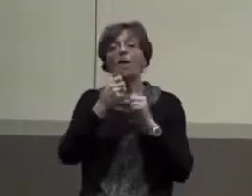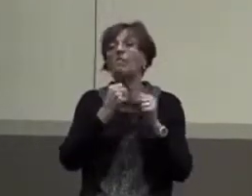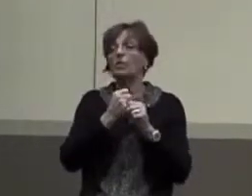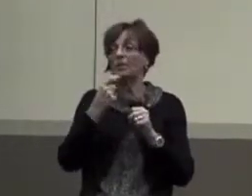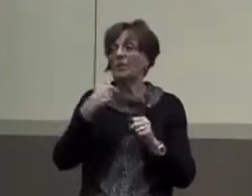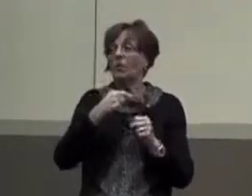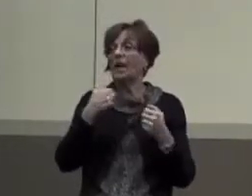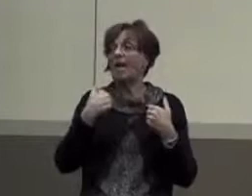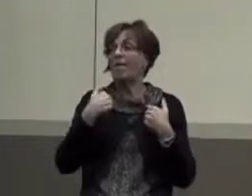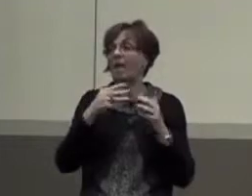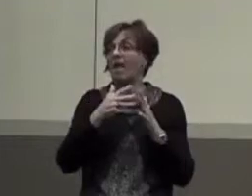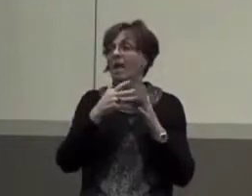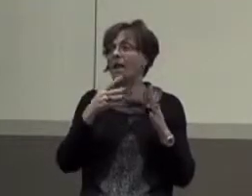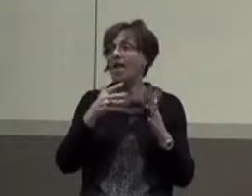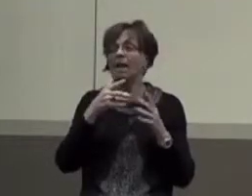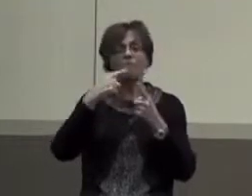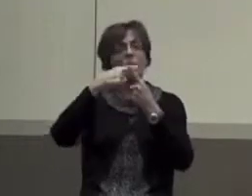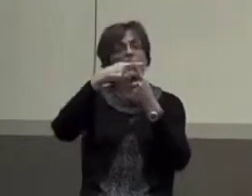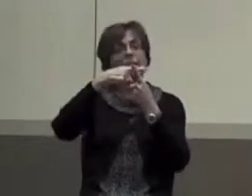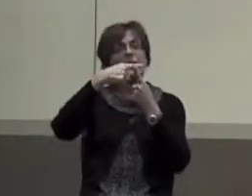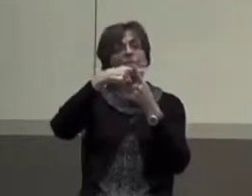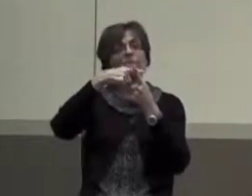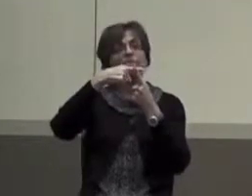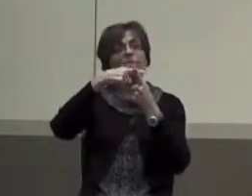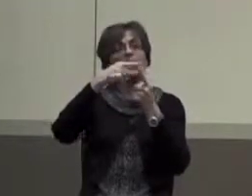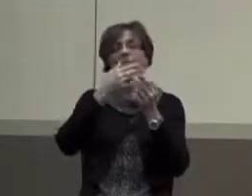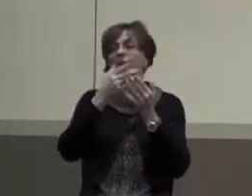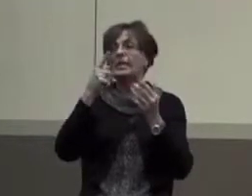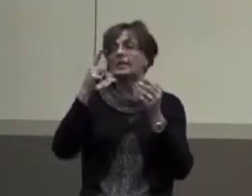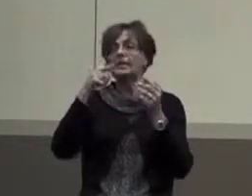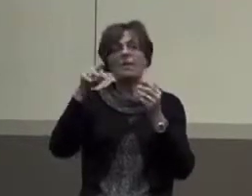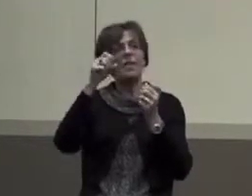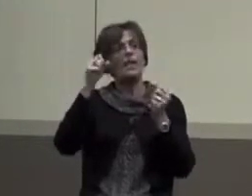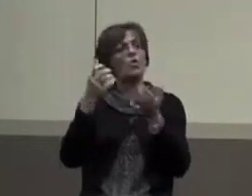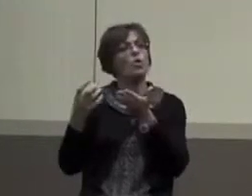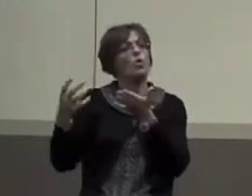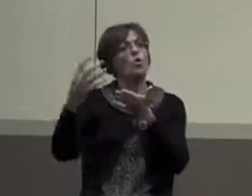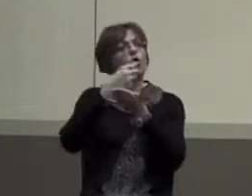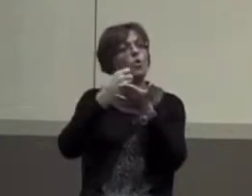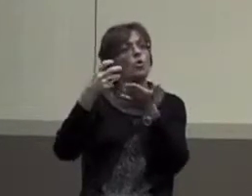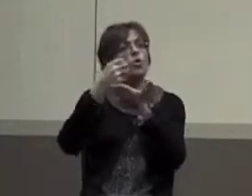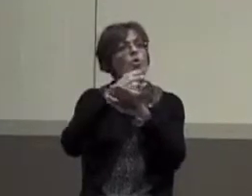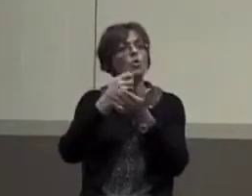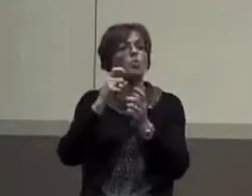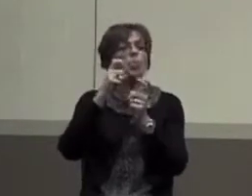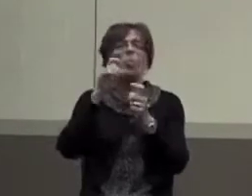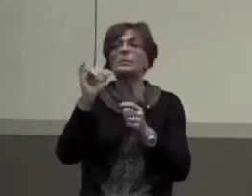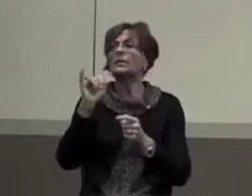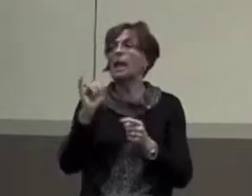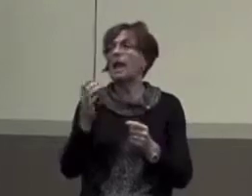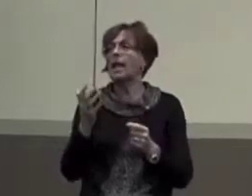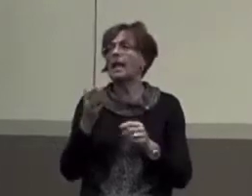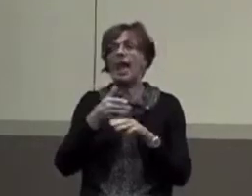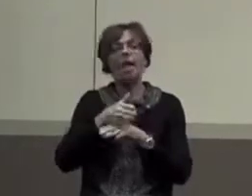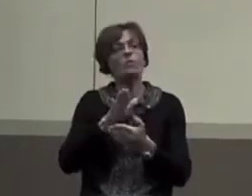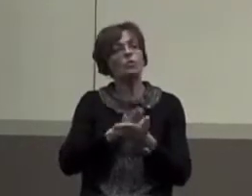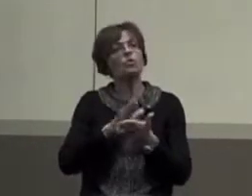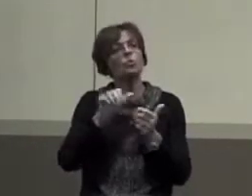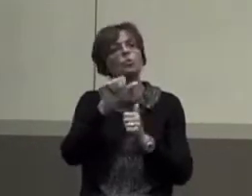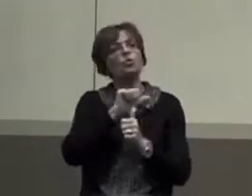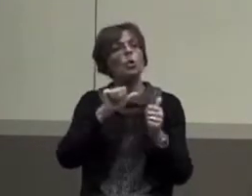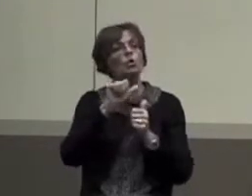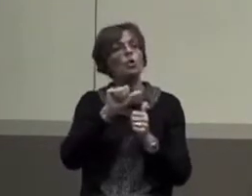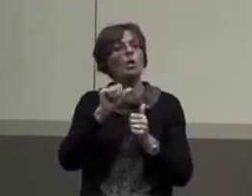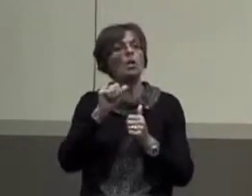the, positive things that they could earn, their rewards, would be like an after-school social like type activity. There'd